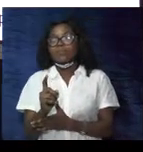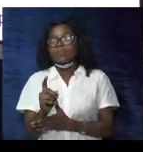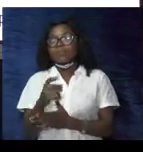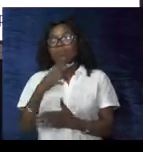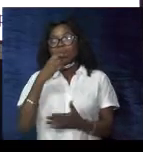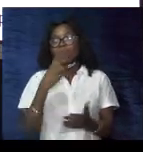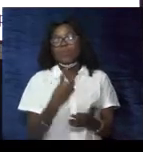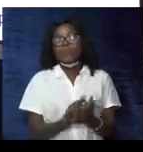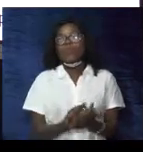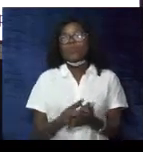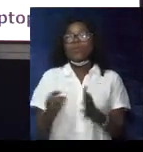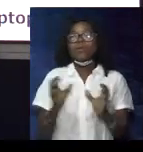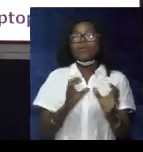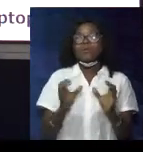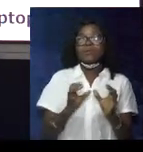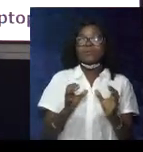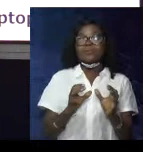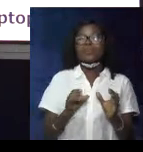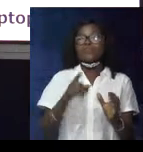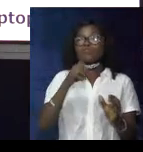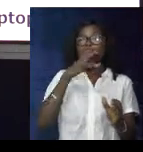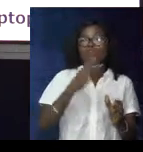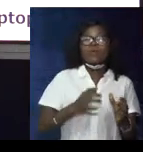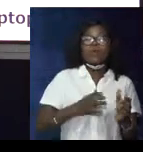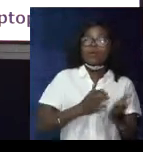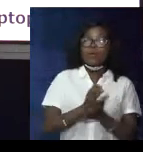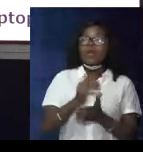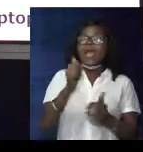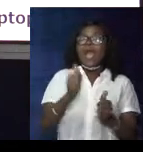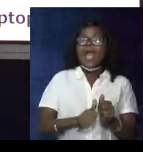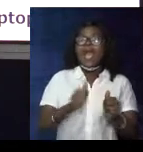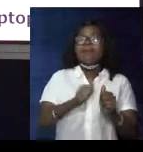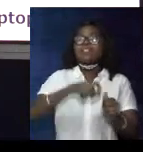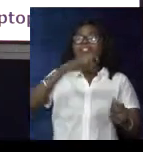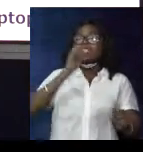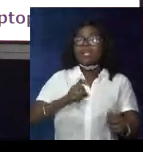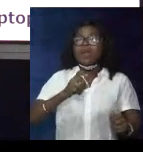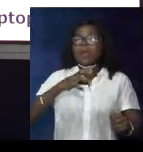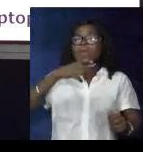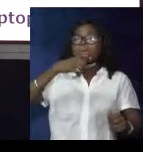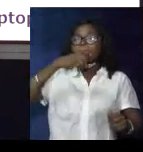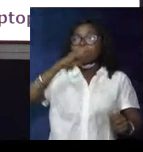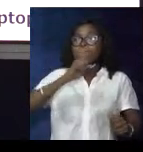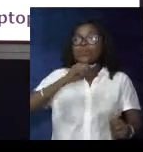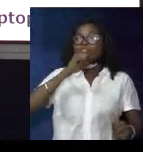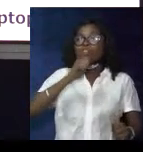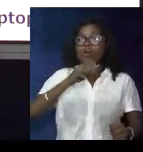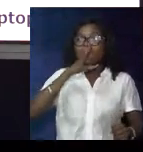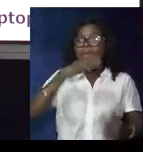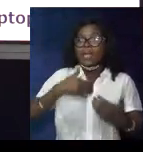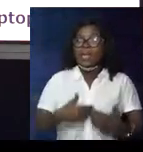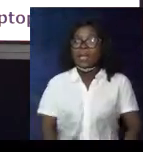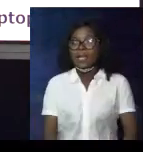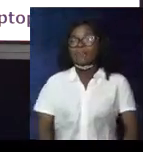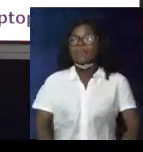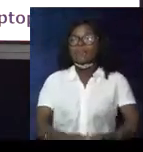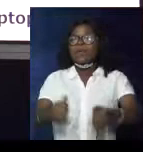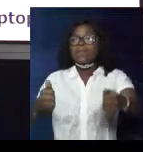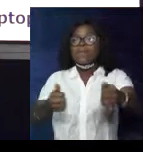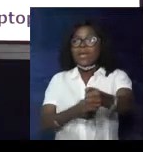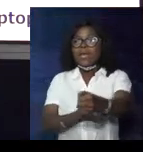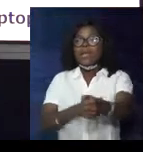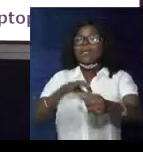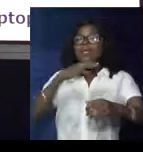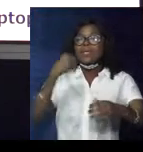Yeah, well done. You're right. Every child must not be left behind in